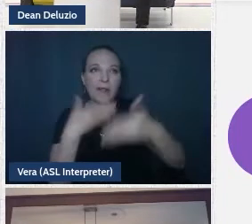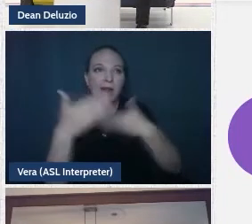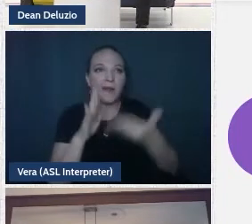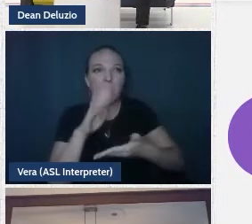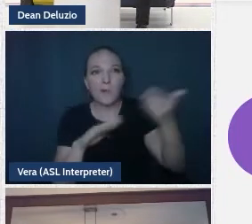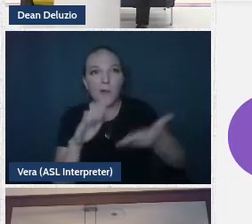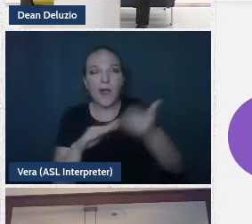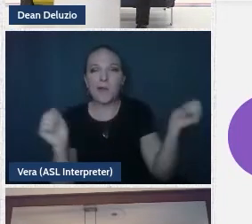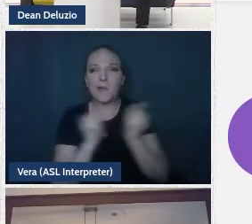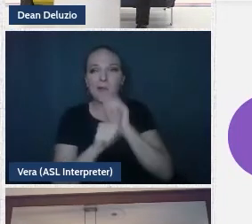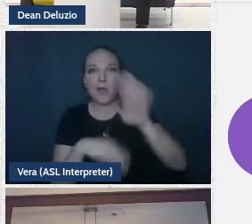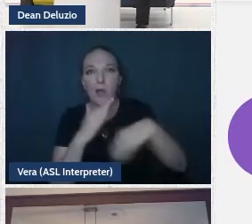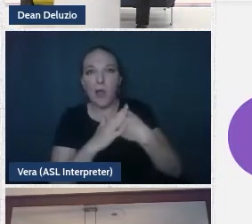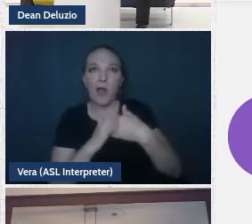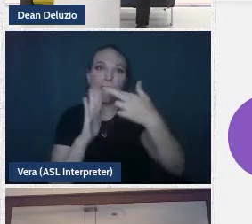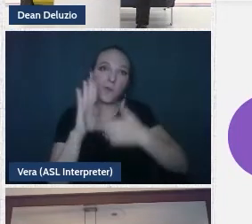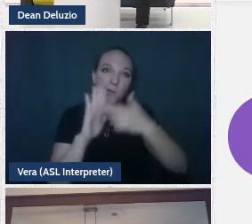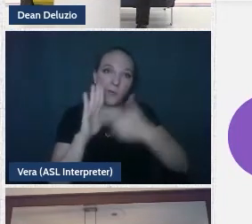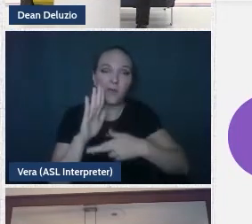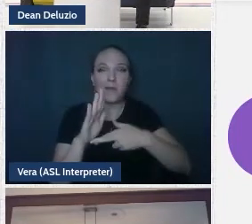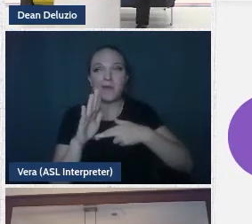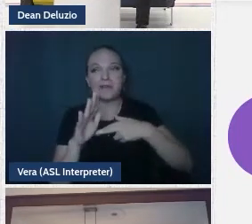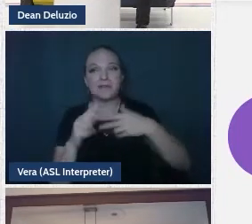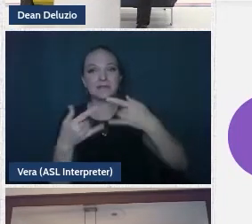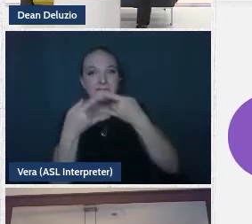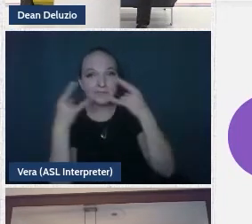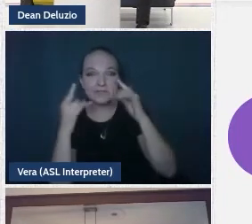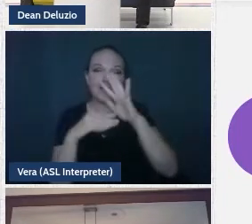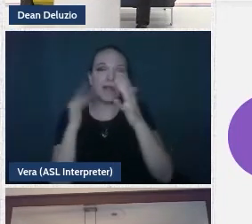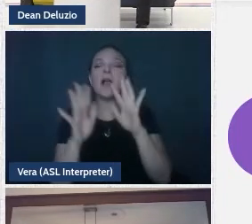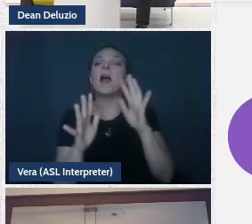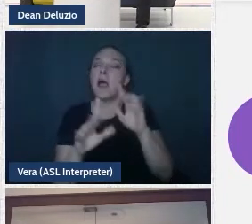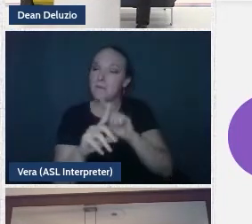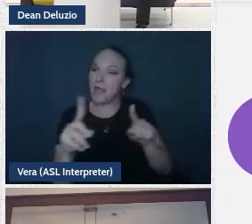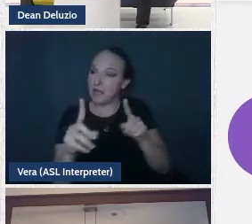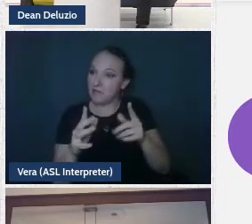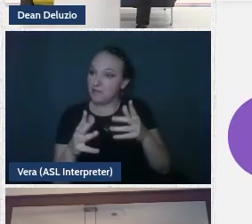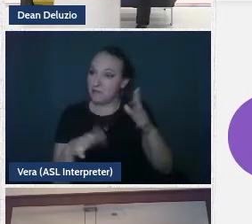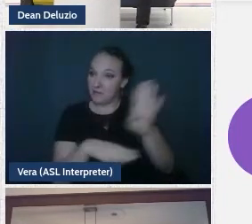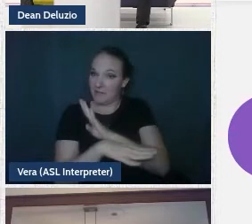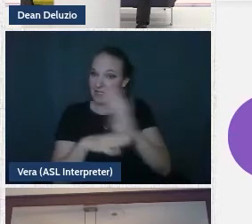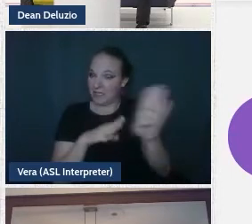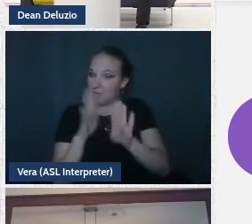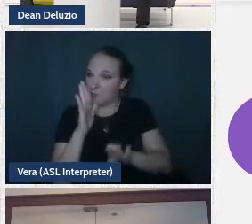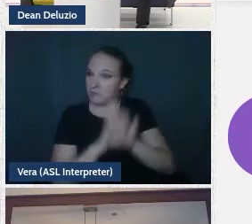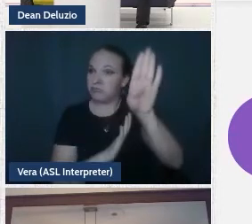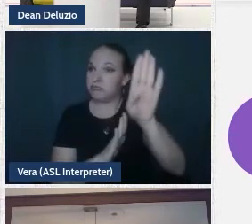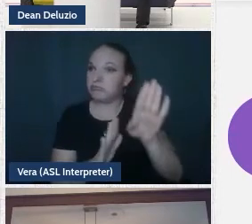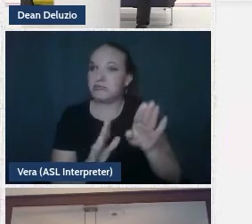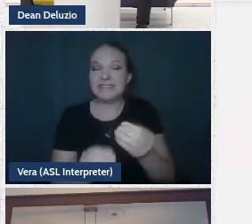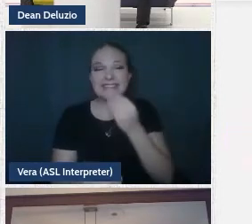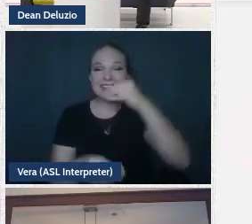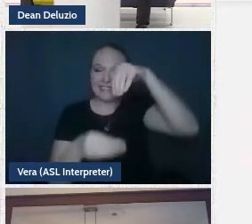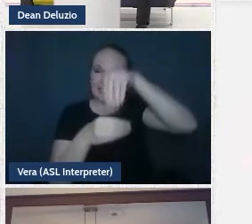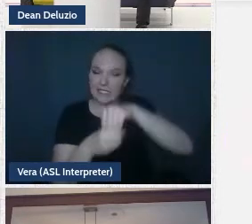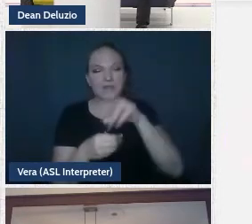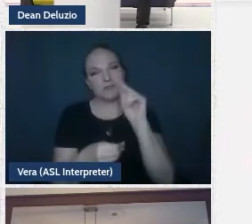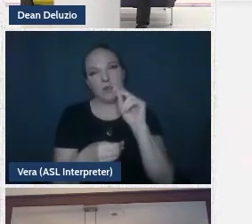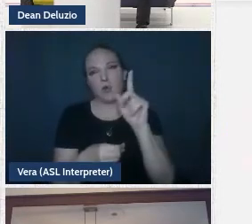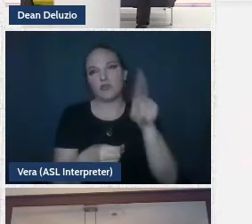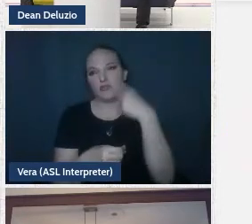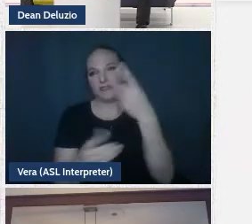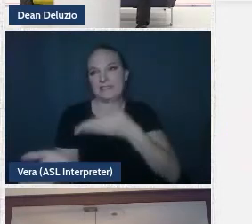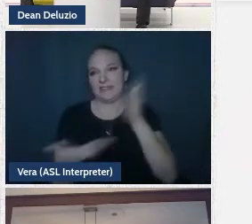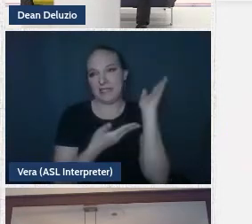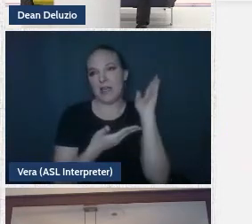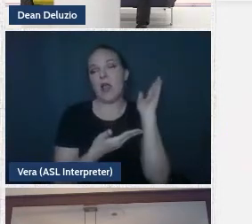regulations and considerations, but they're doing a buzzing business without dine-in, just takeout. That's